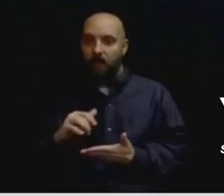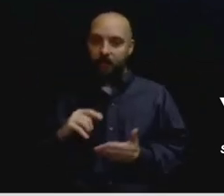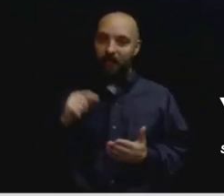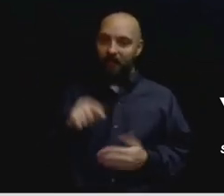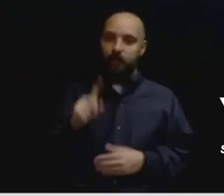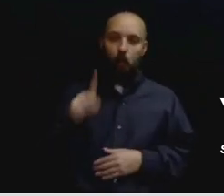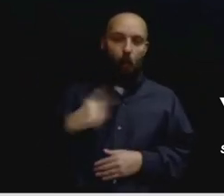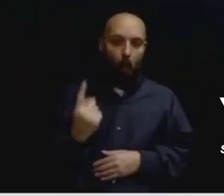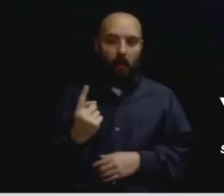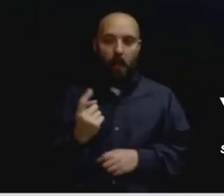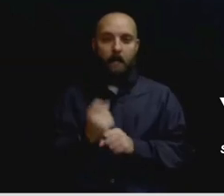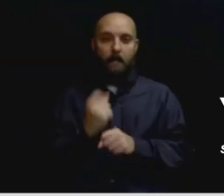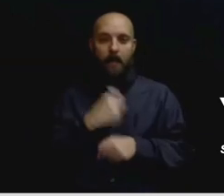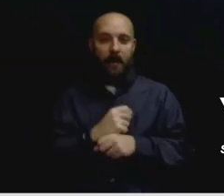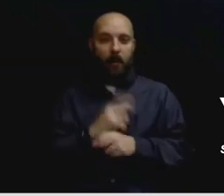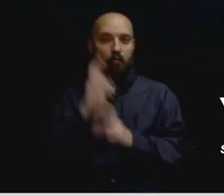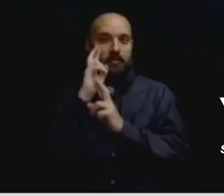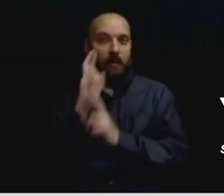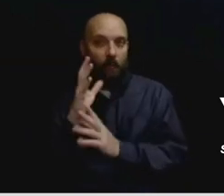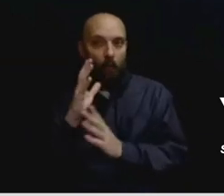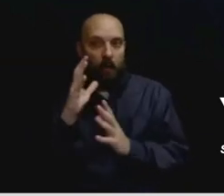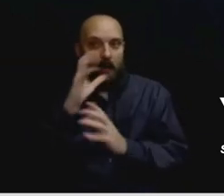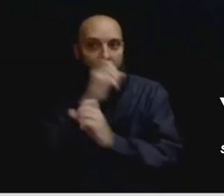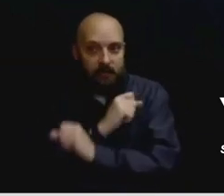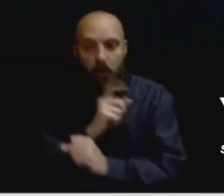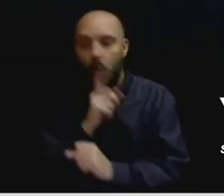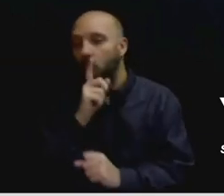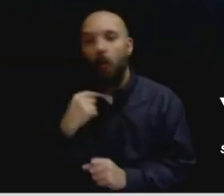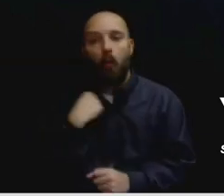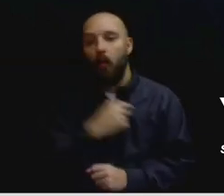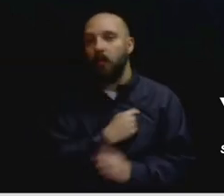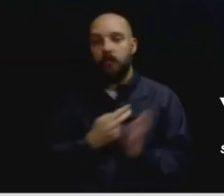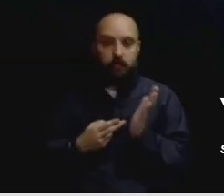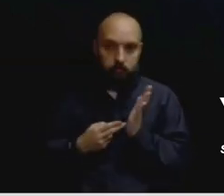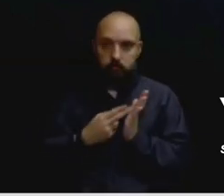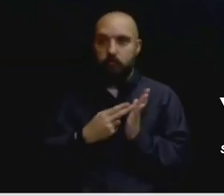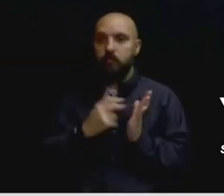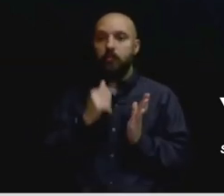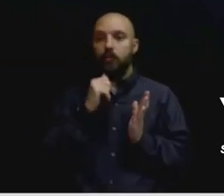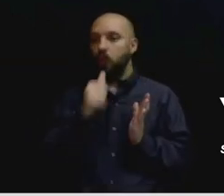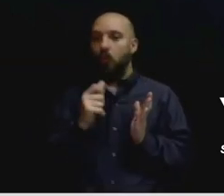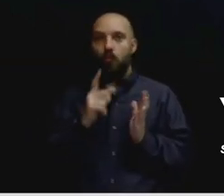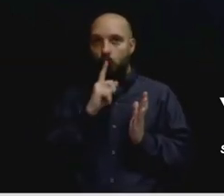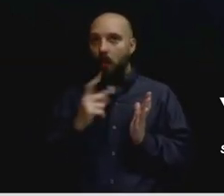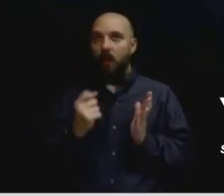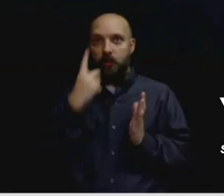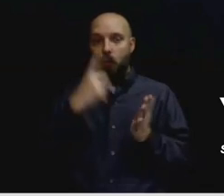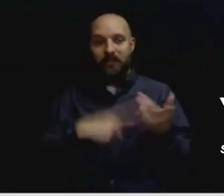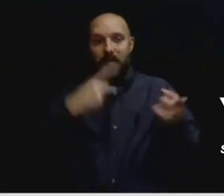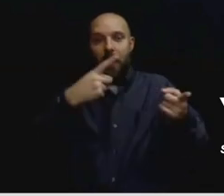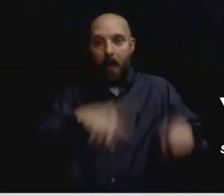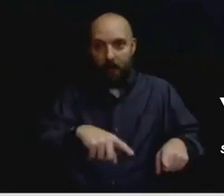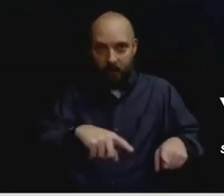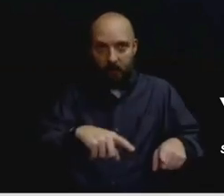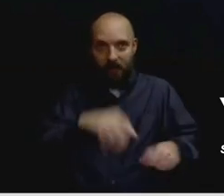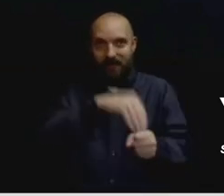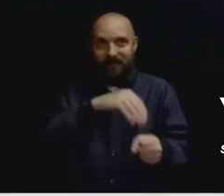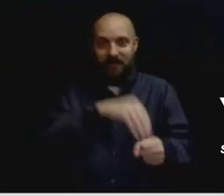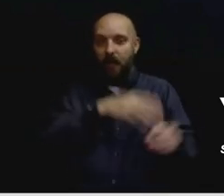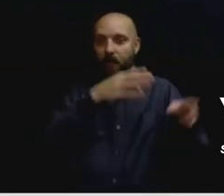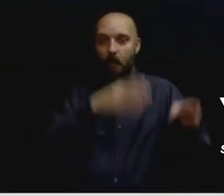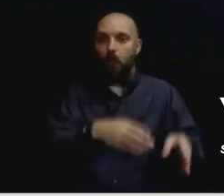a respectful guess. Like we cannot truly understand exactly what is occurring inside of a person and